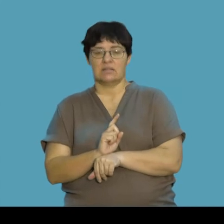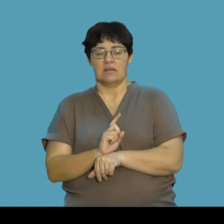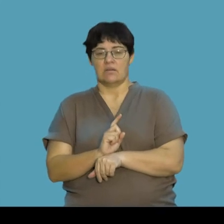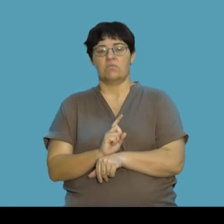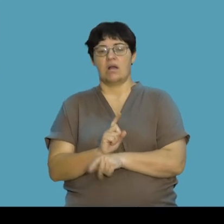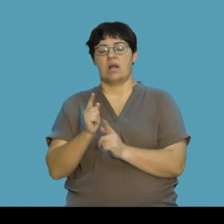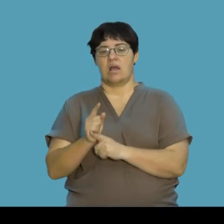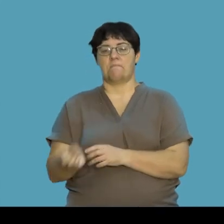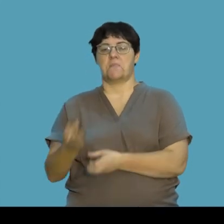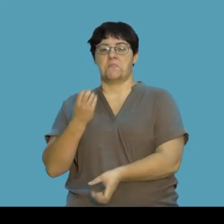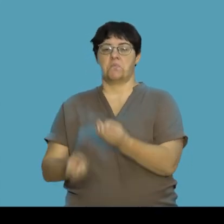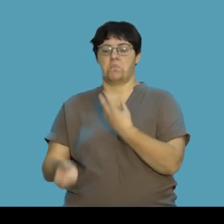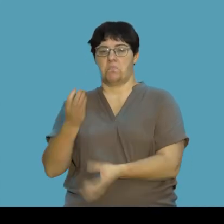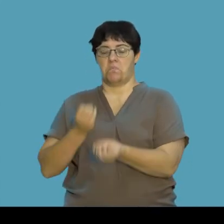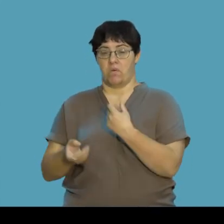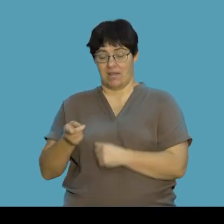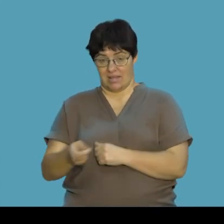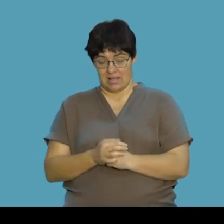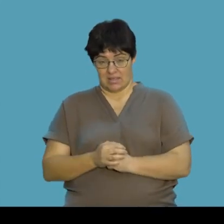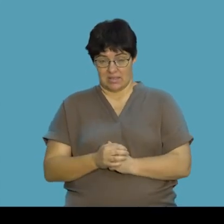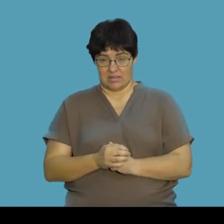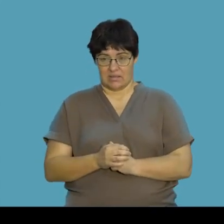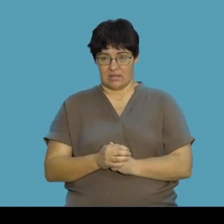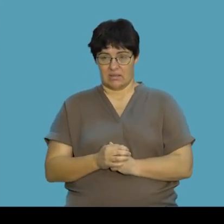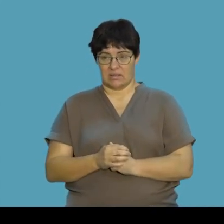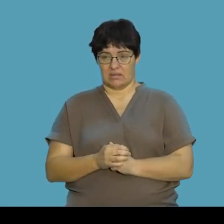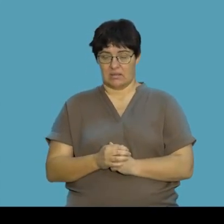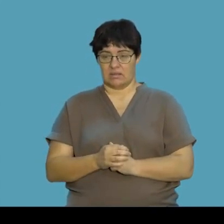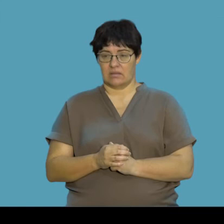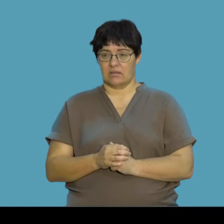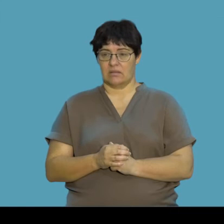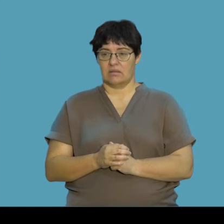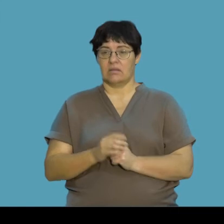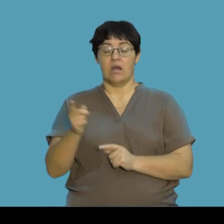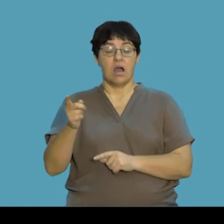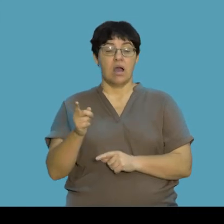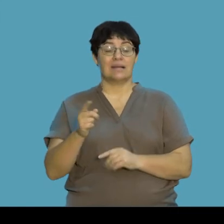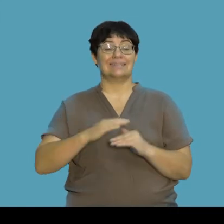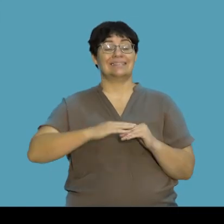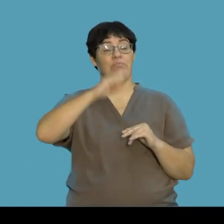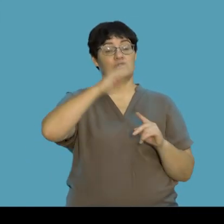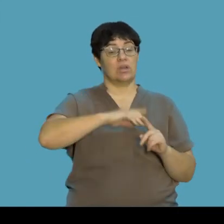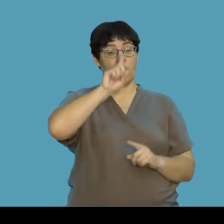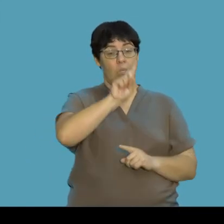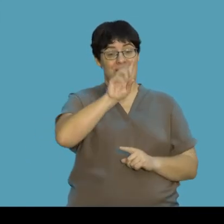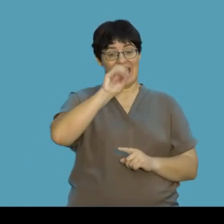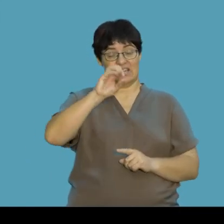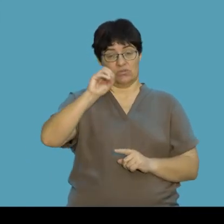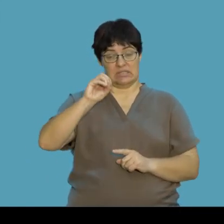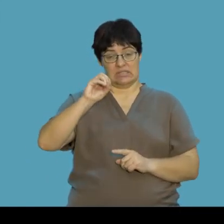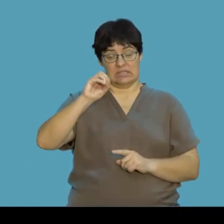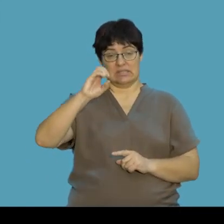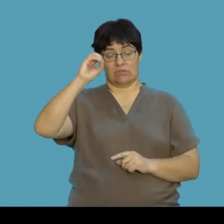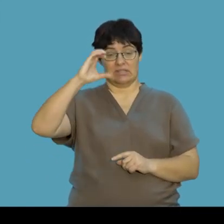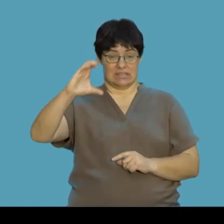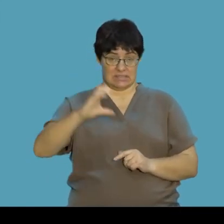was undergoing a phase change. And then this happened at a temperature of 100 degrees Celsius. So what